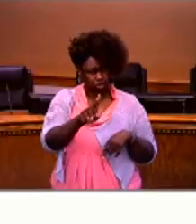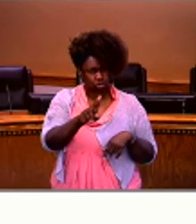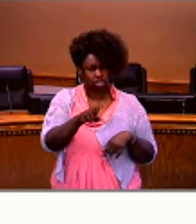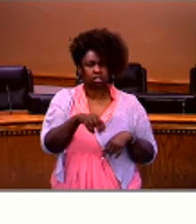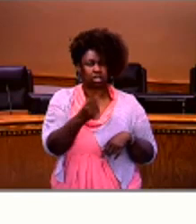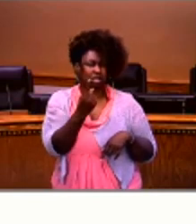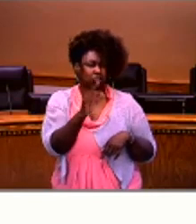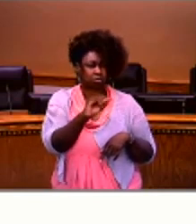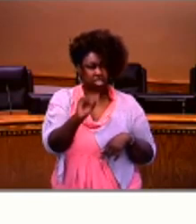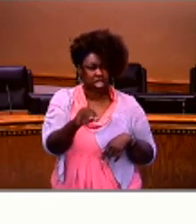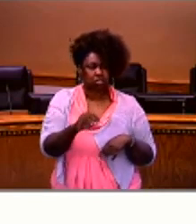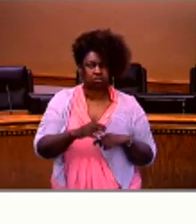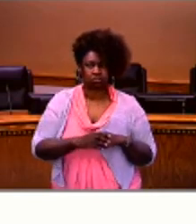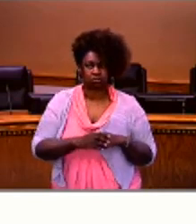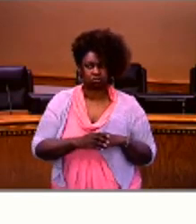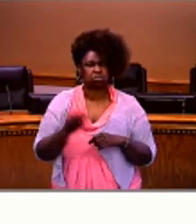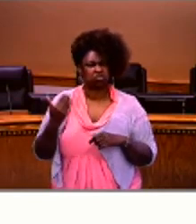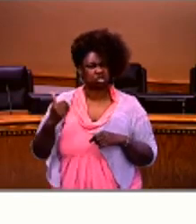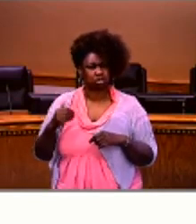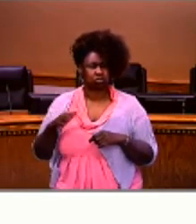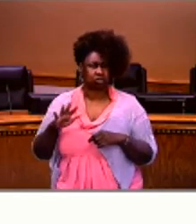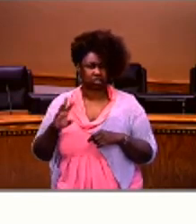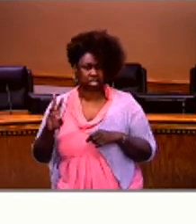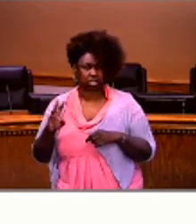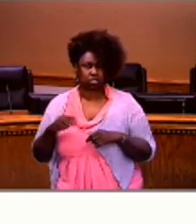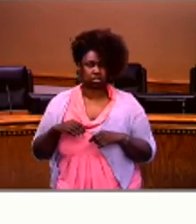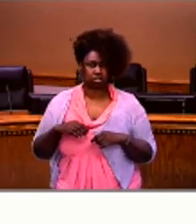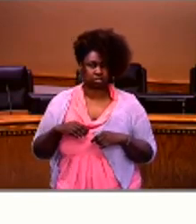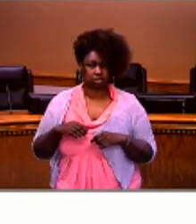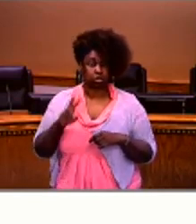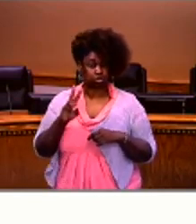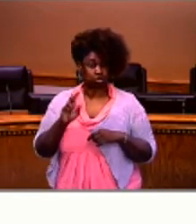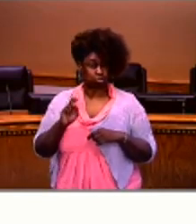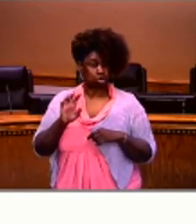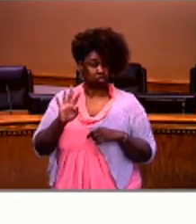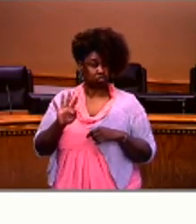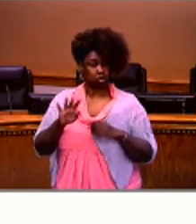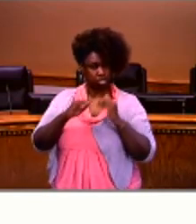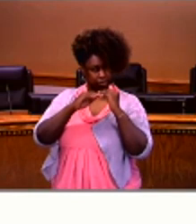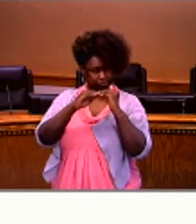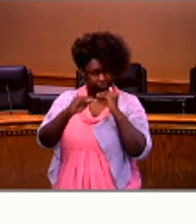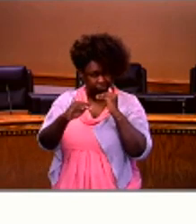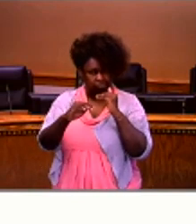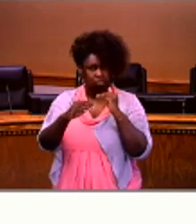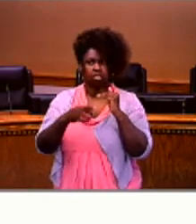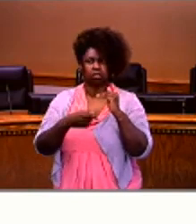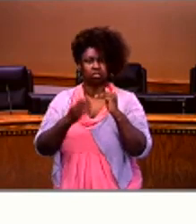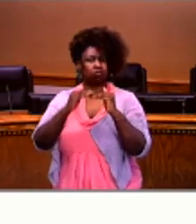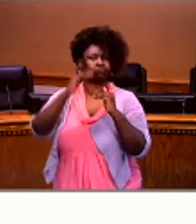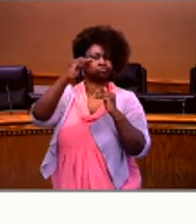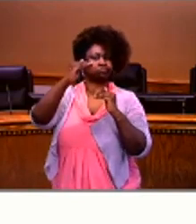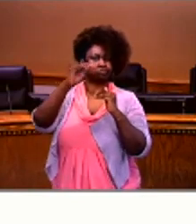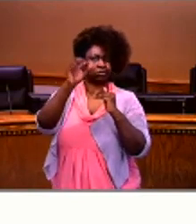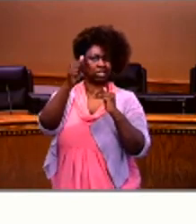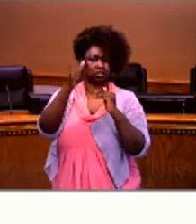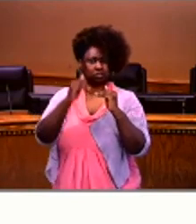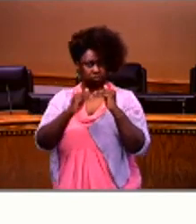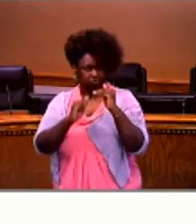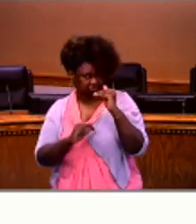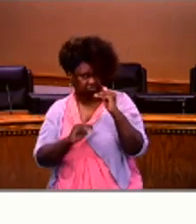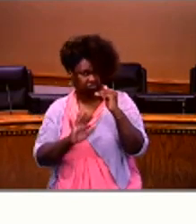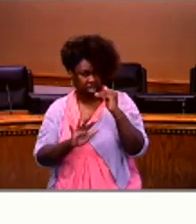5 to 6% rate. The baseline is considered 2.4%. So you can see that the red line climbed, reached its